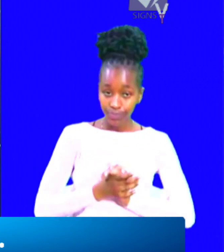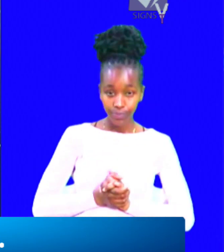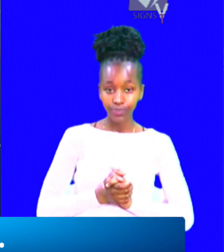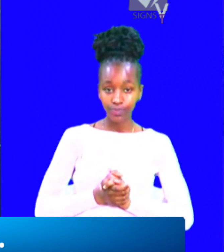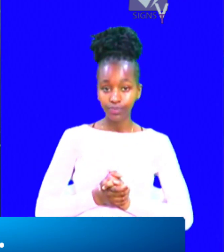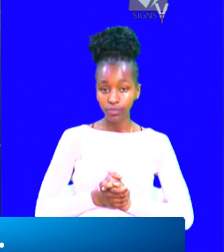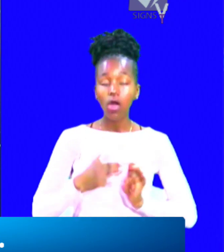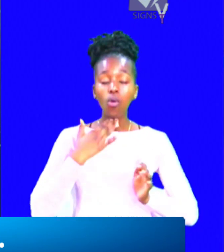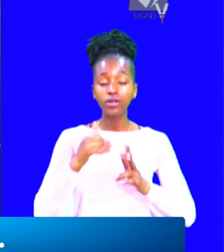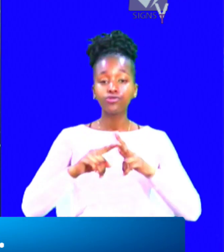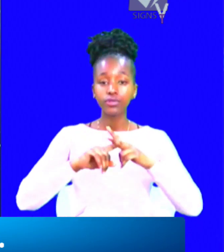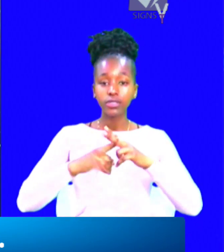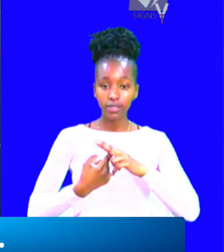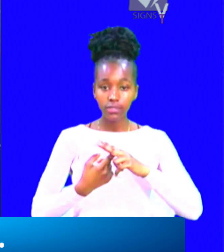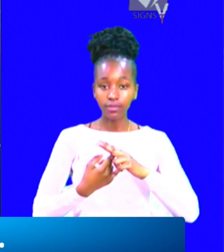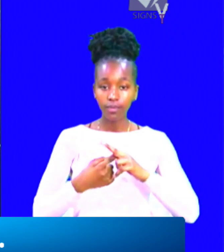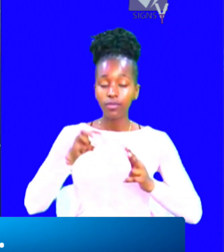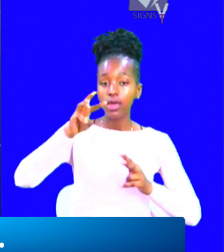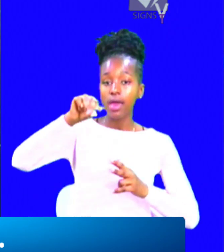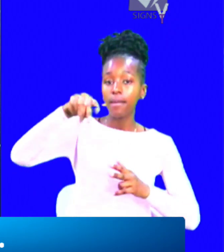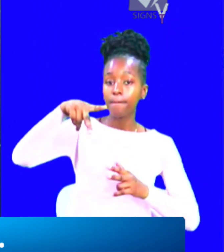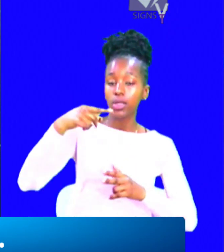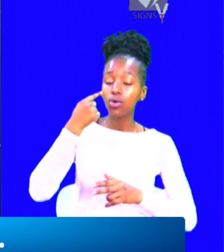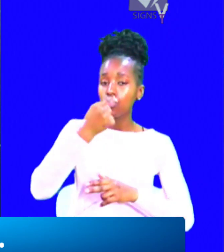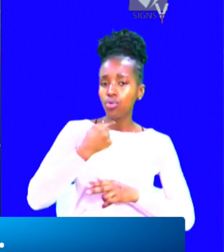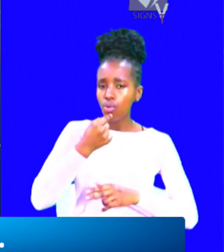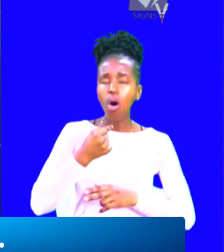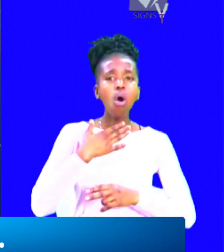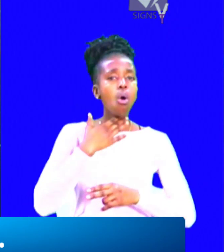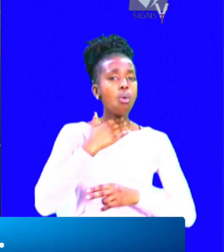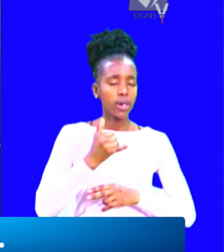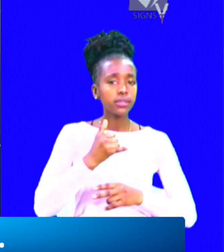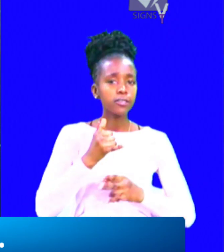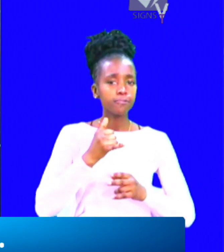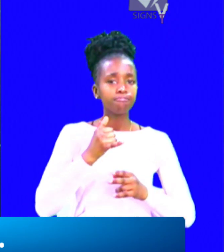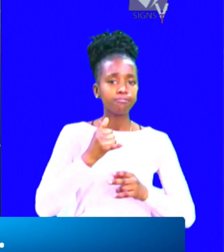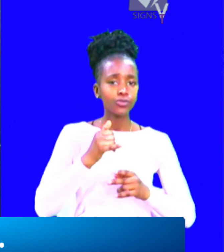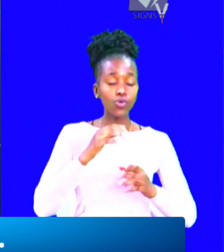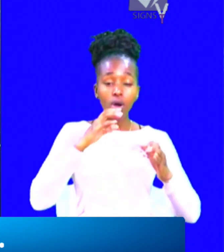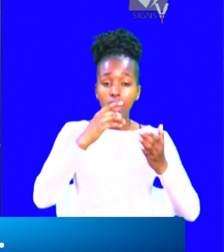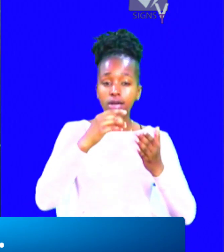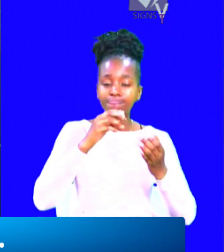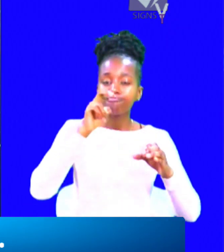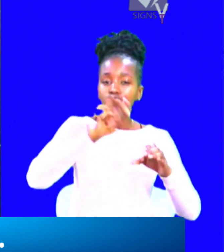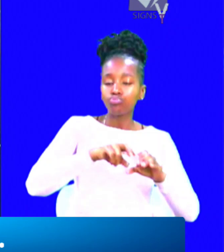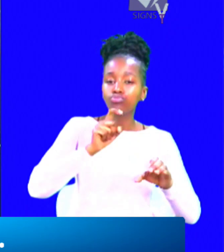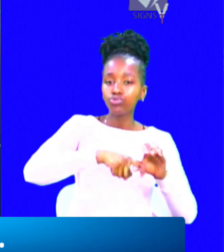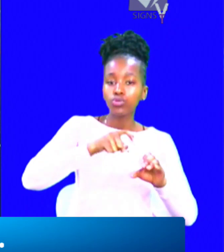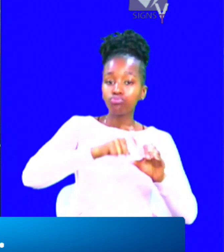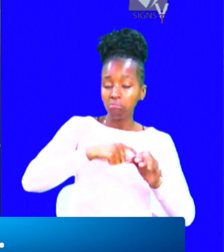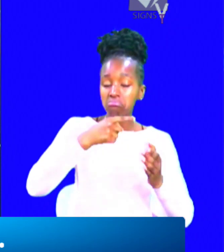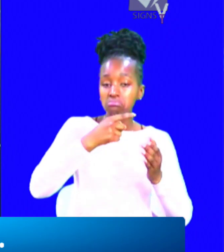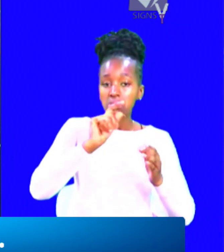and we started off with MPs seeking to entrench Kenya Kwanza Azimio talks in law. Now,